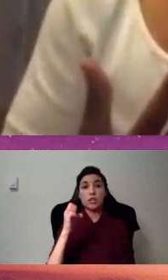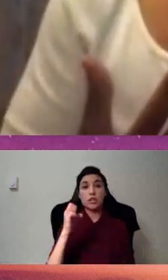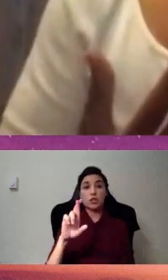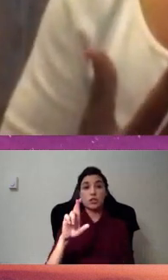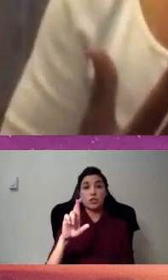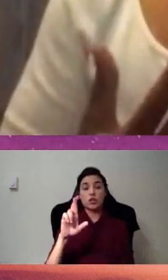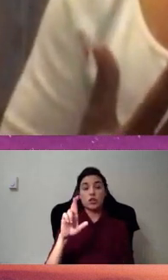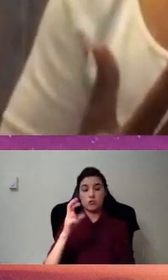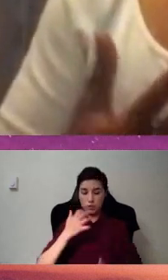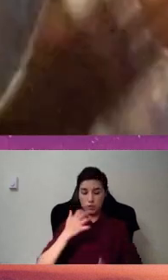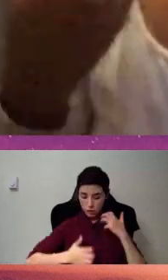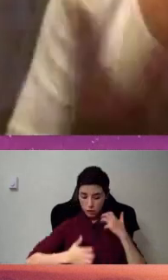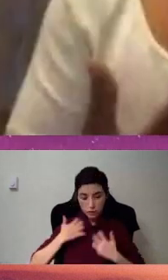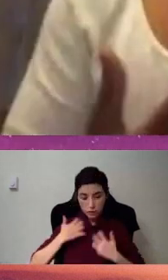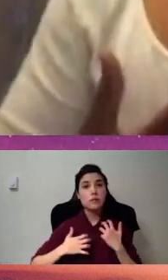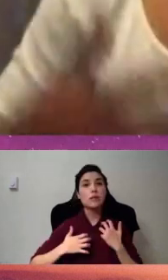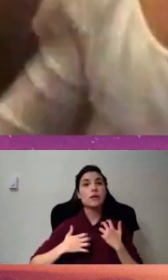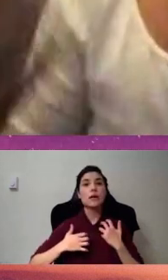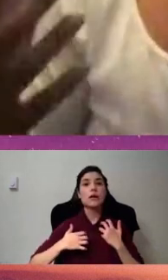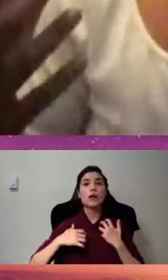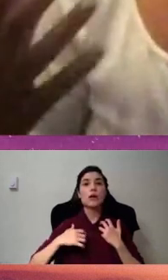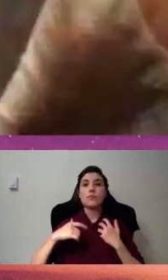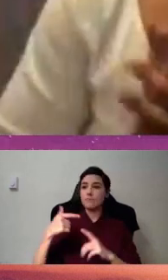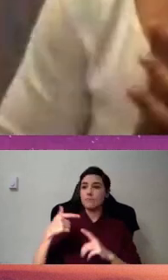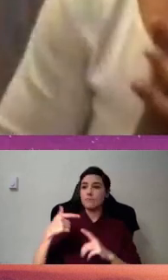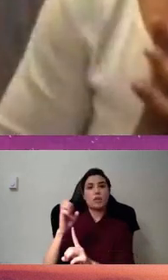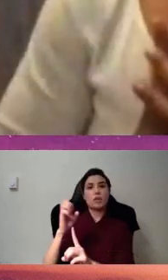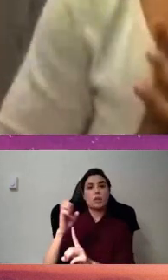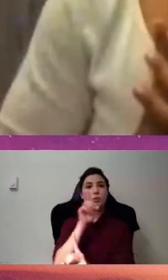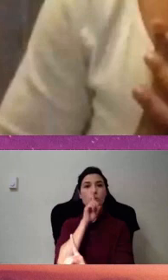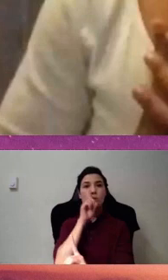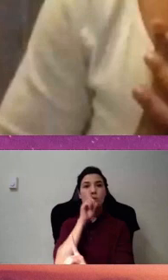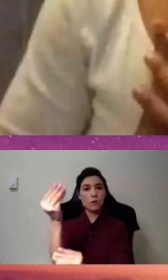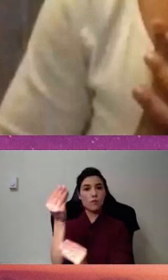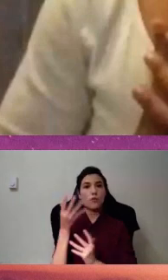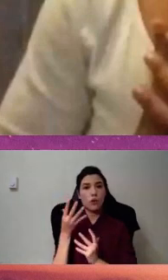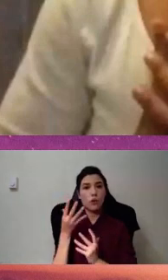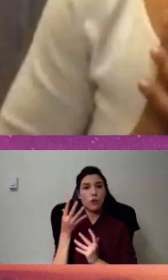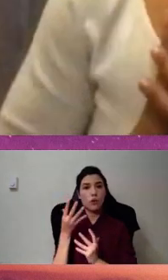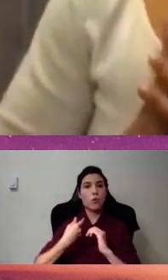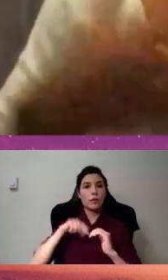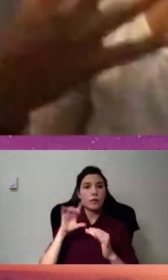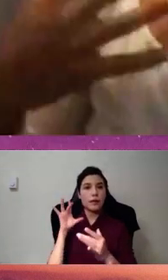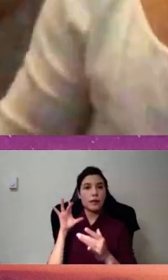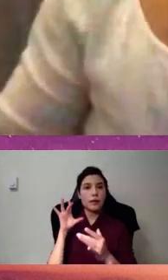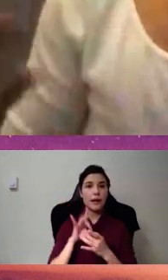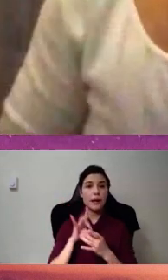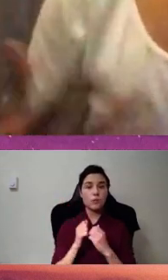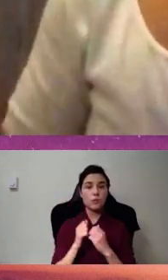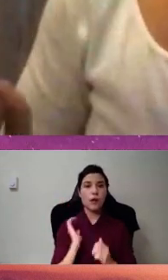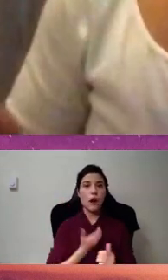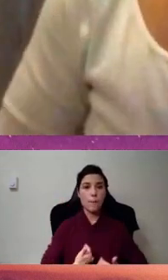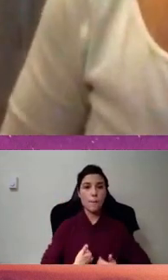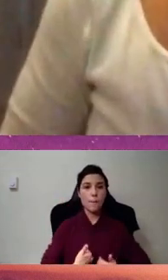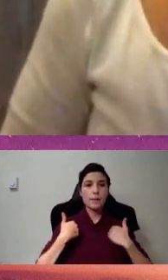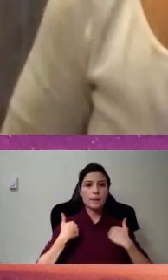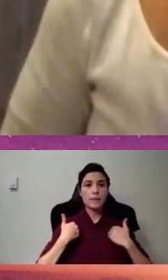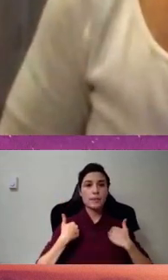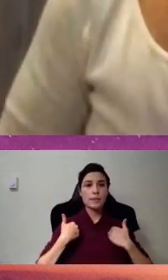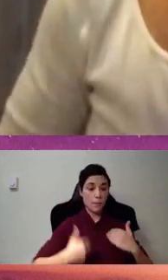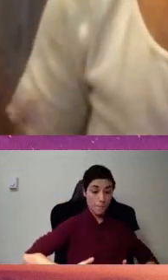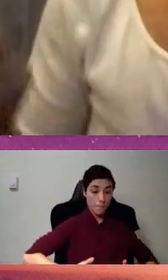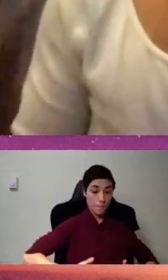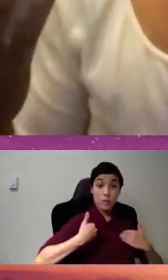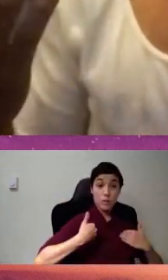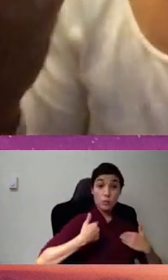and the knowledge of our bodies and our position in the society with the bodies that we're born with. And it's influenced by